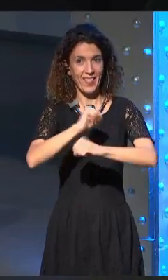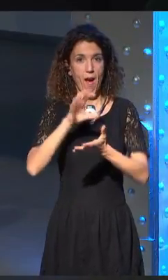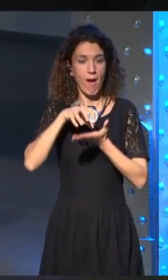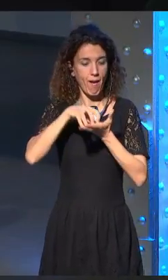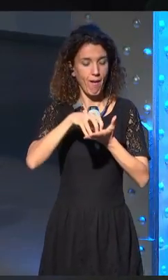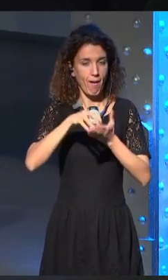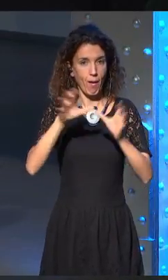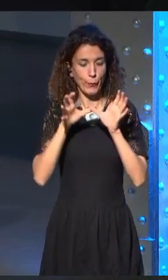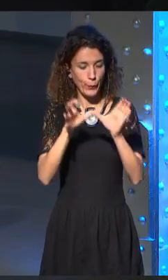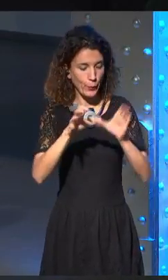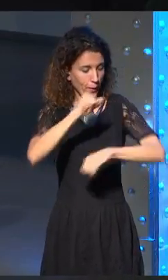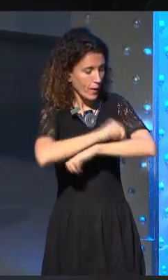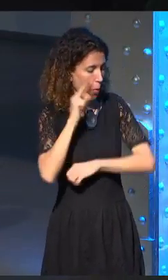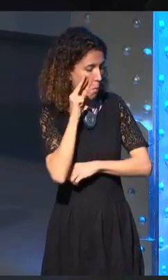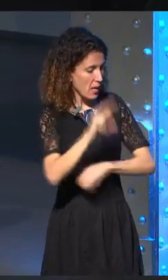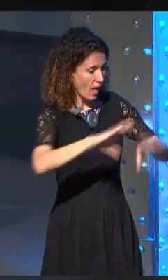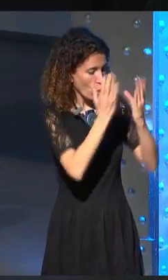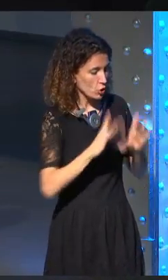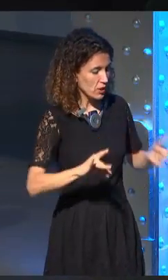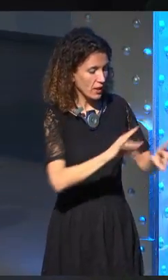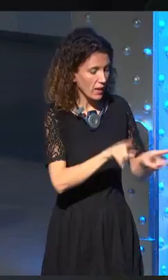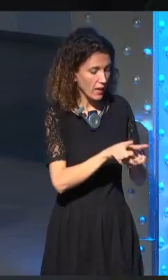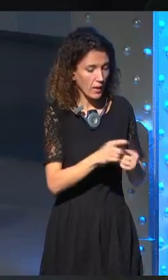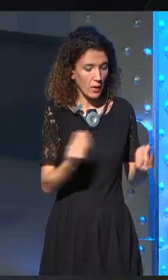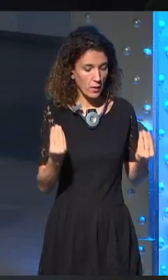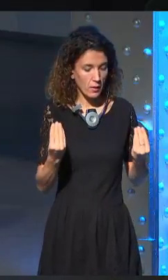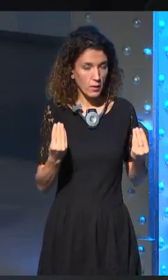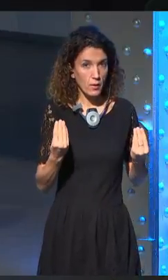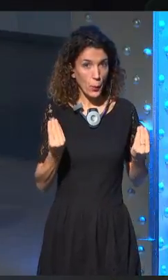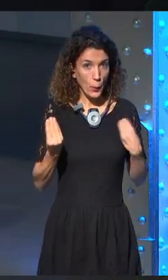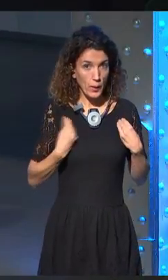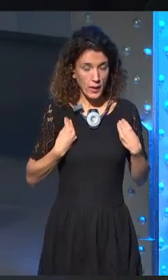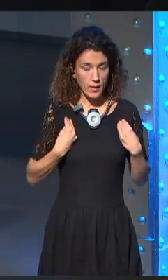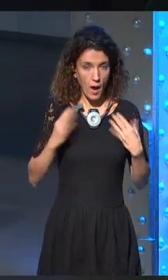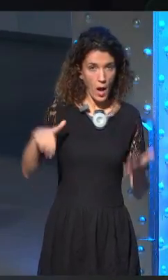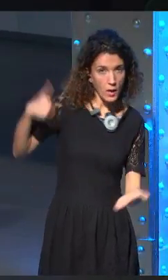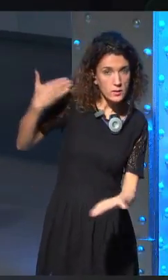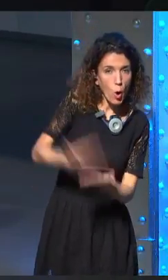considering, you know, how our civilization has developed and how far we've come, and the fact that we have people